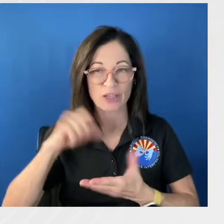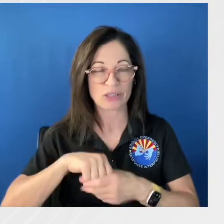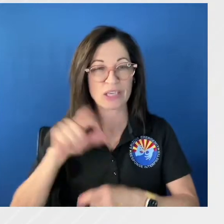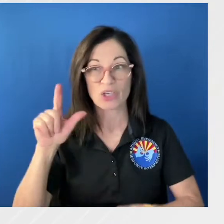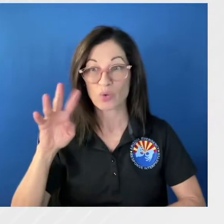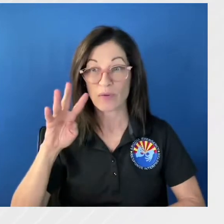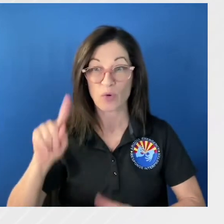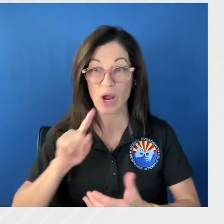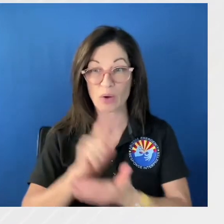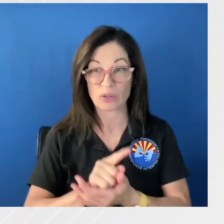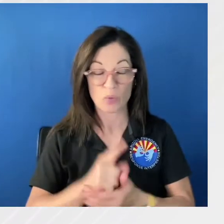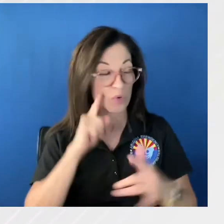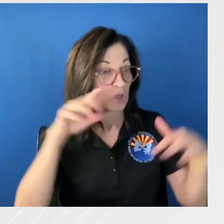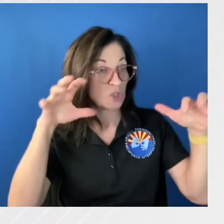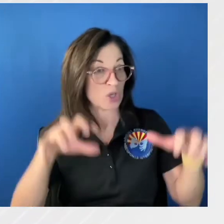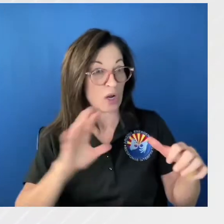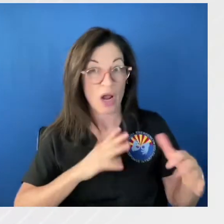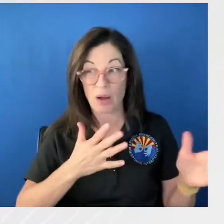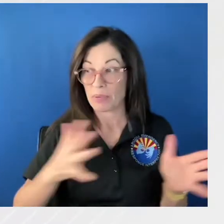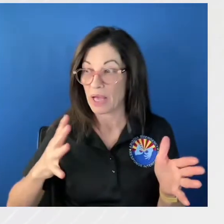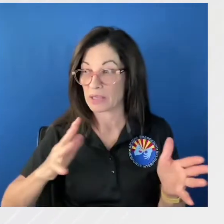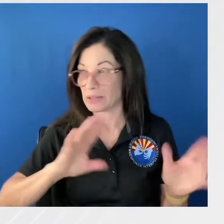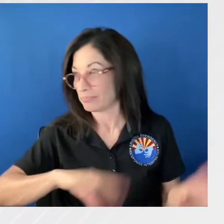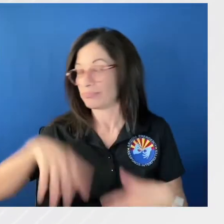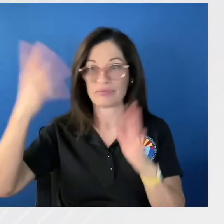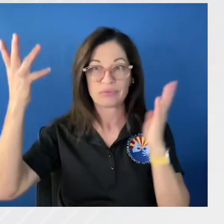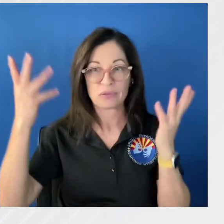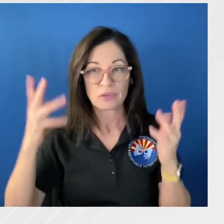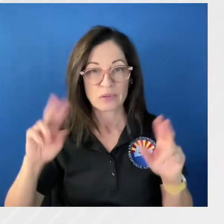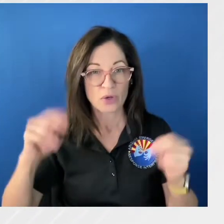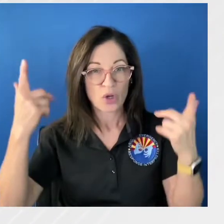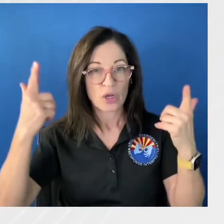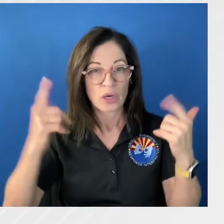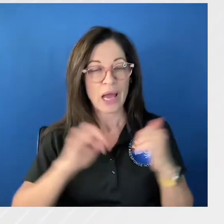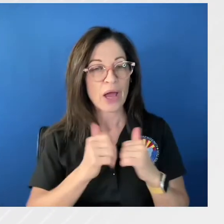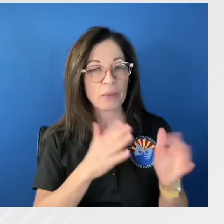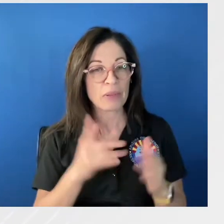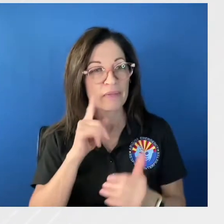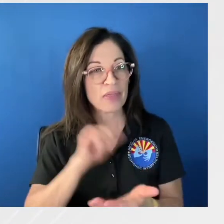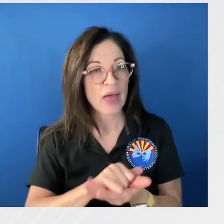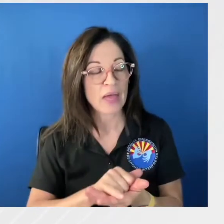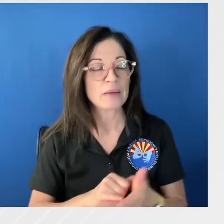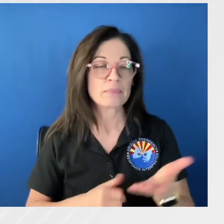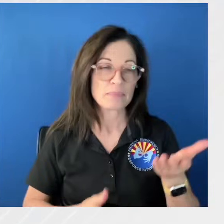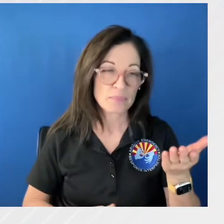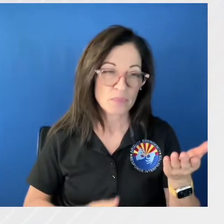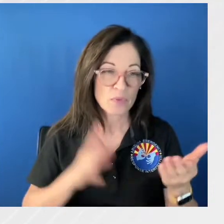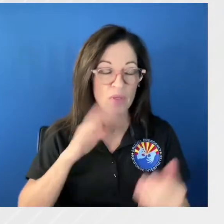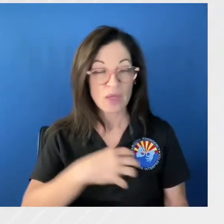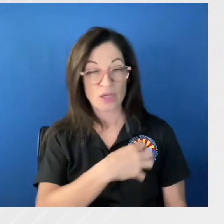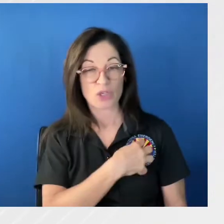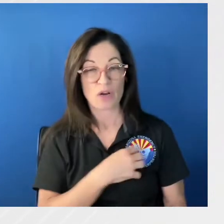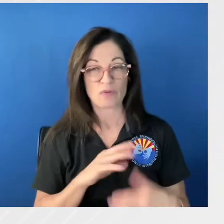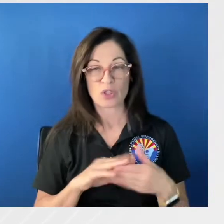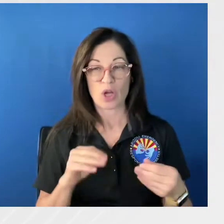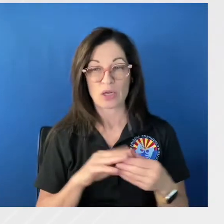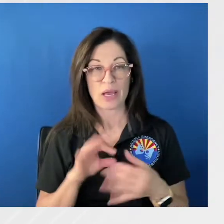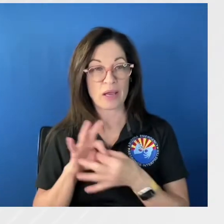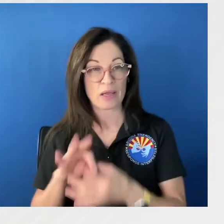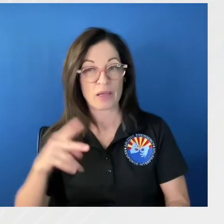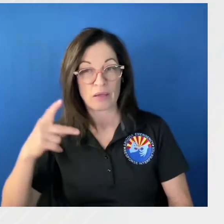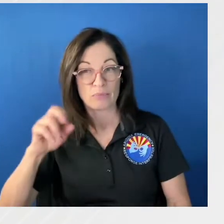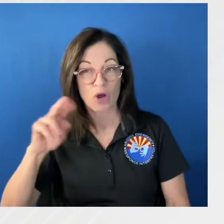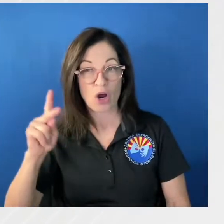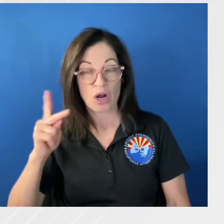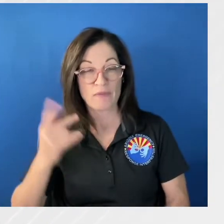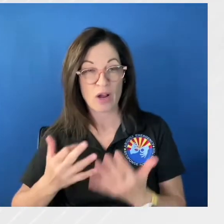Our plans went to crap. You know, how can you plan for that? You know, what Sheriff was talking about on the park fire, that's my forest